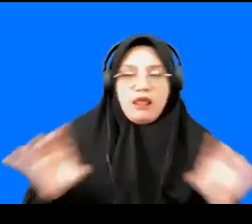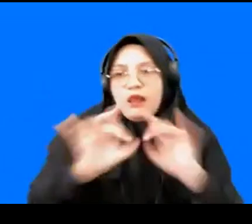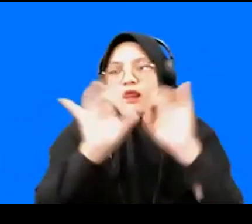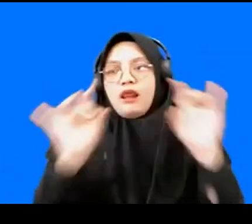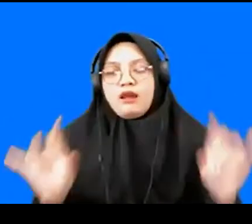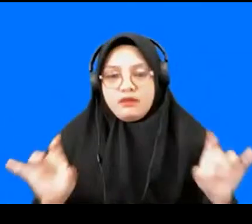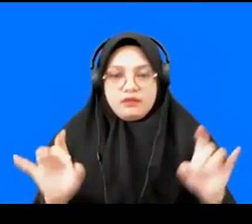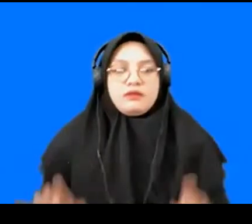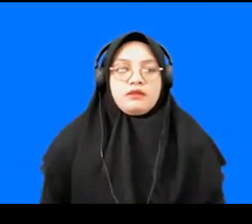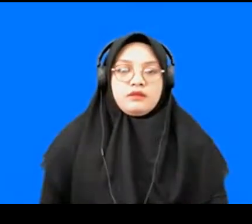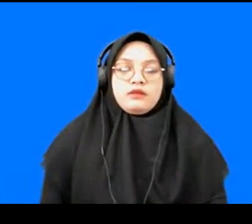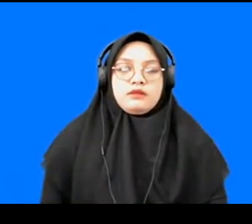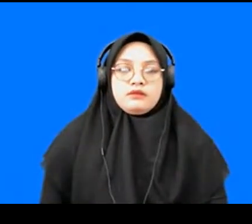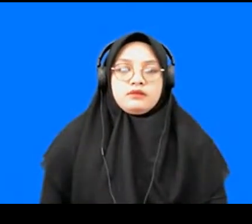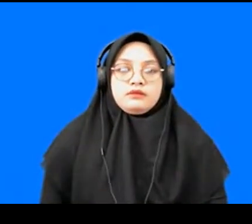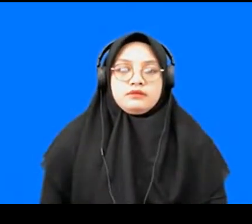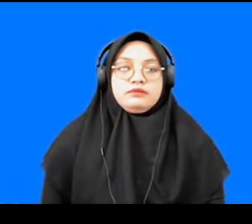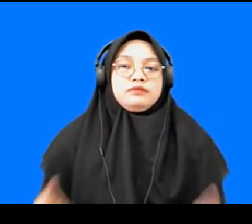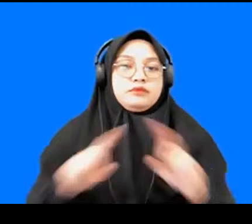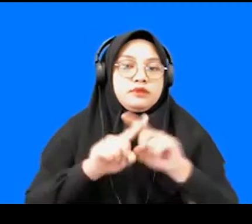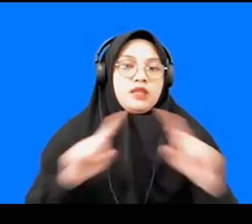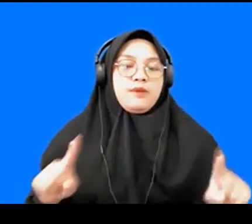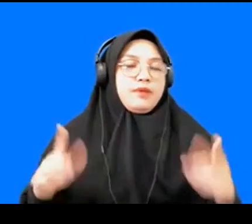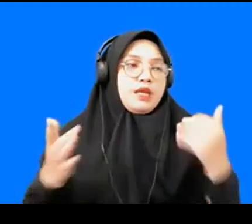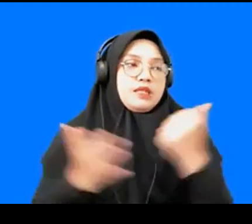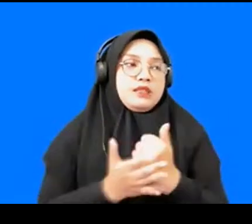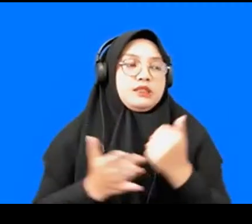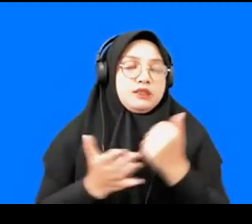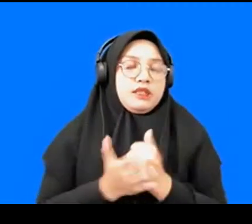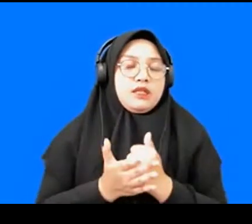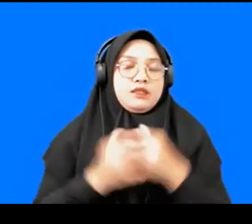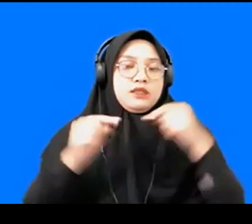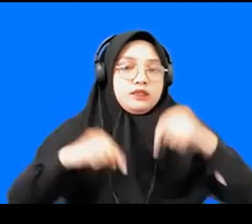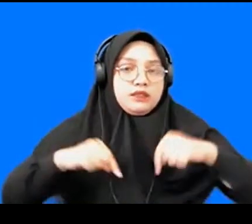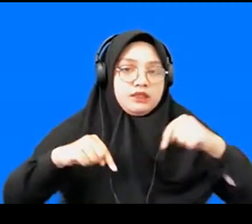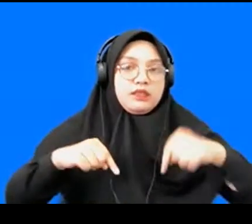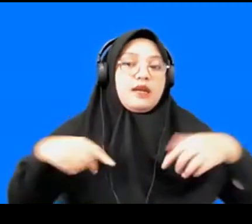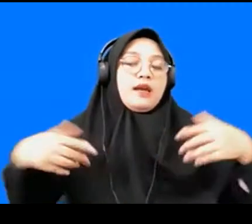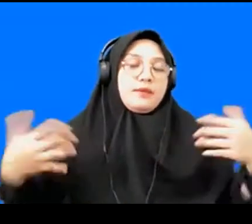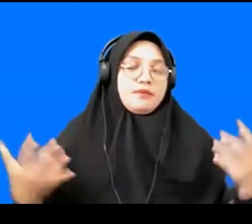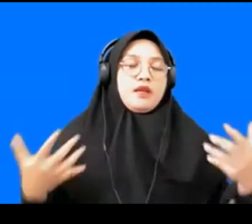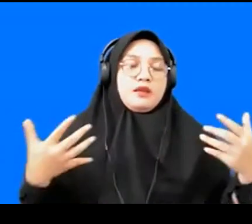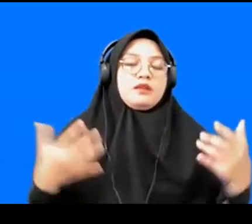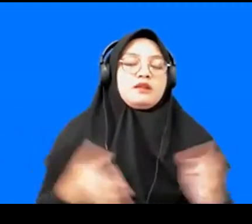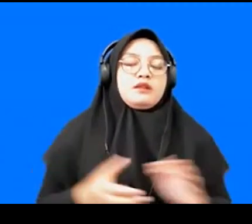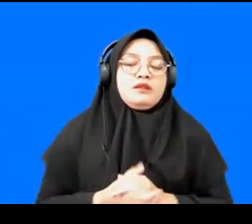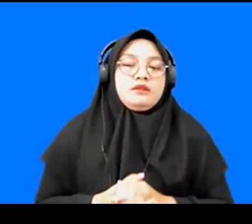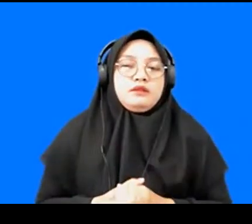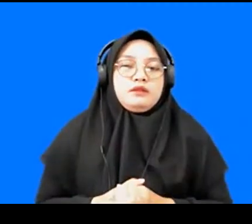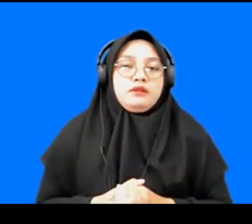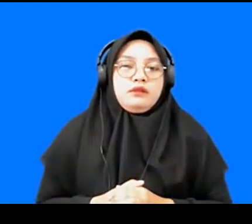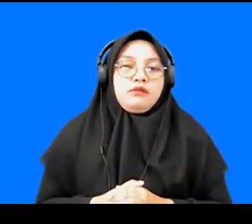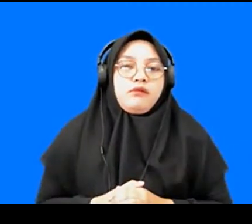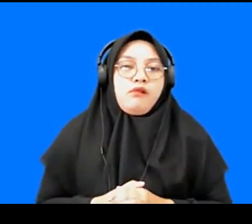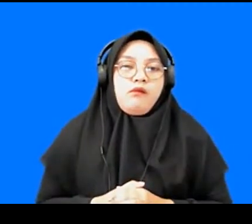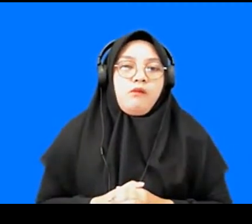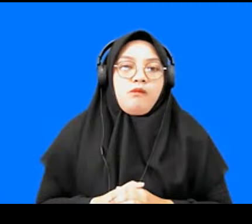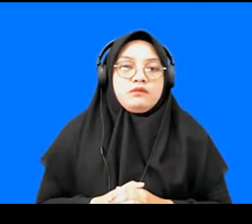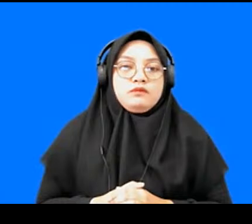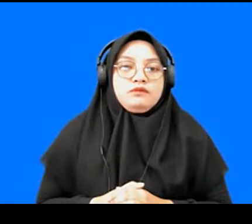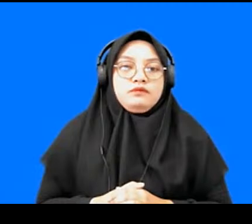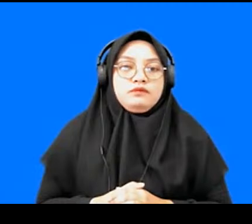And the reality is the value of the shares of stock usually does not go down, right? More so,